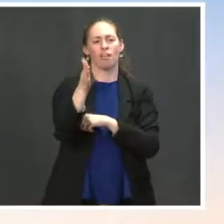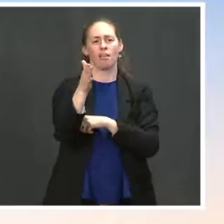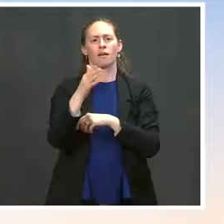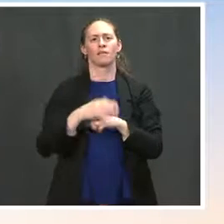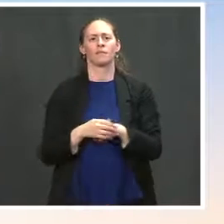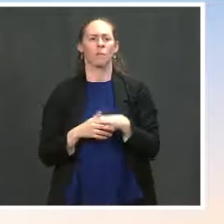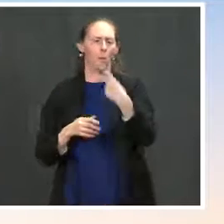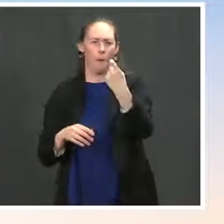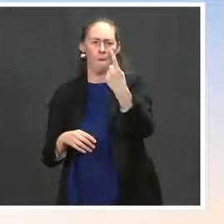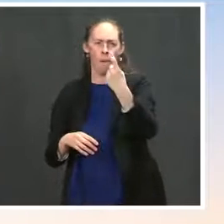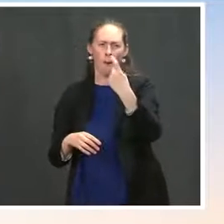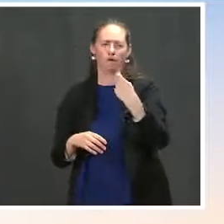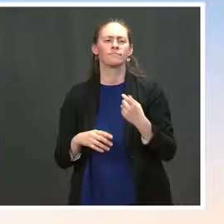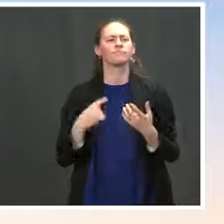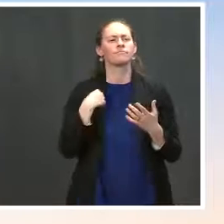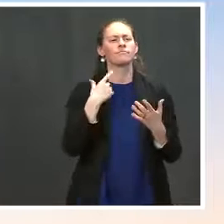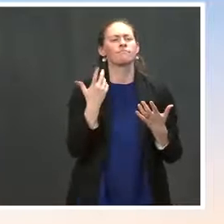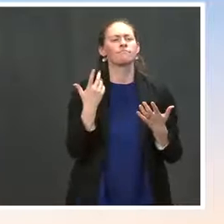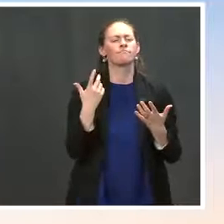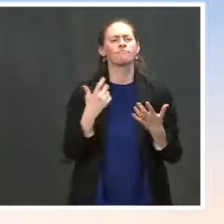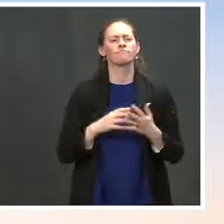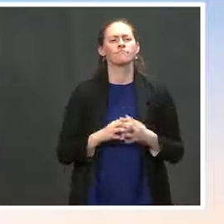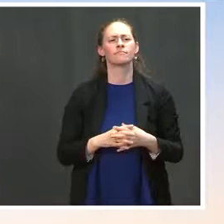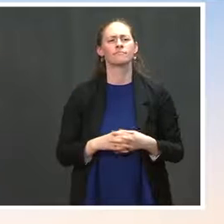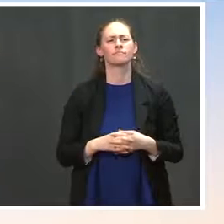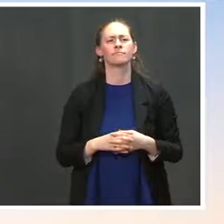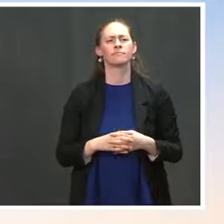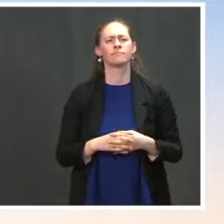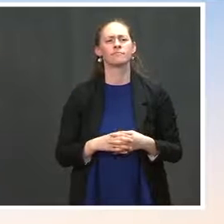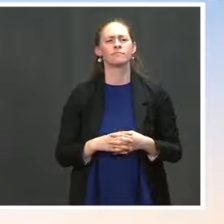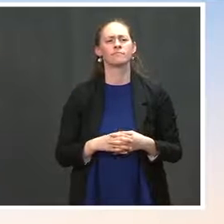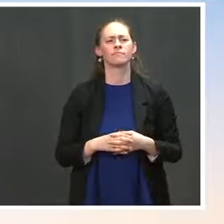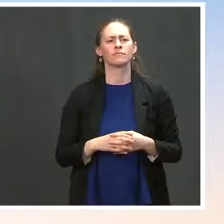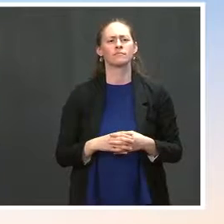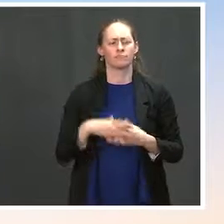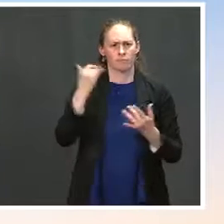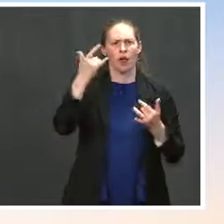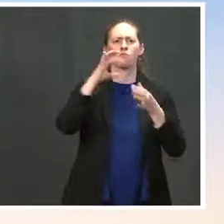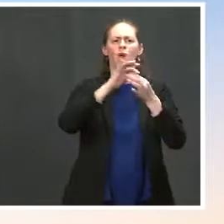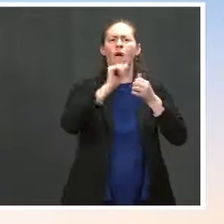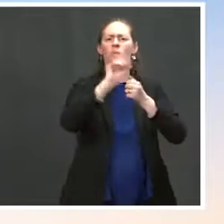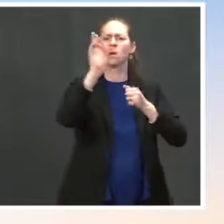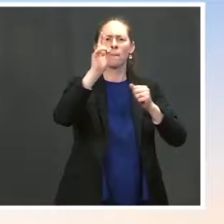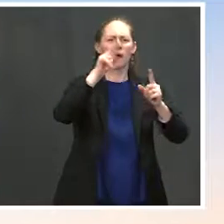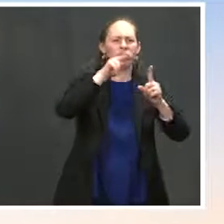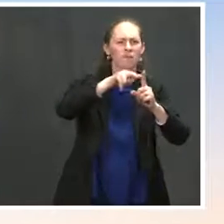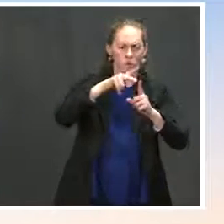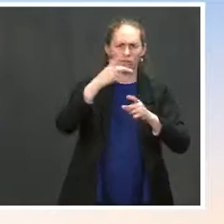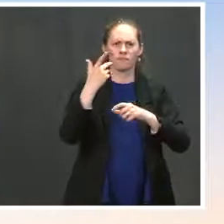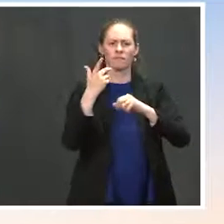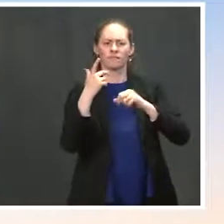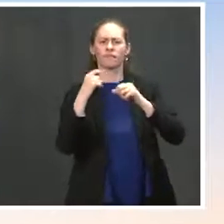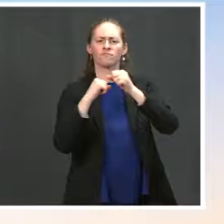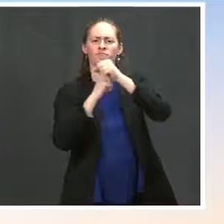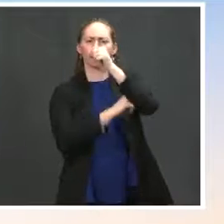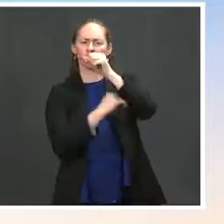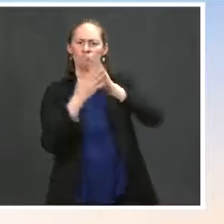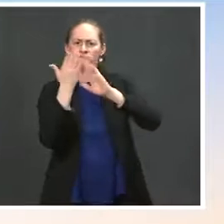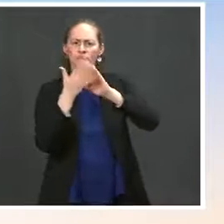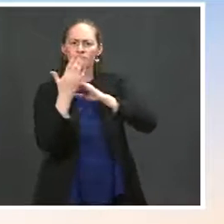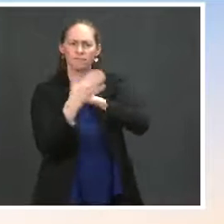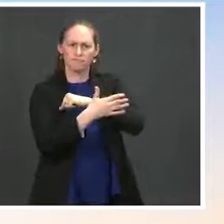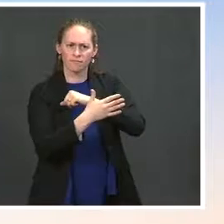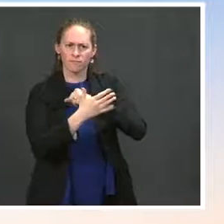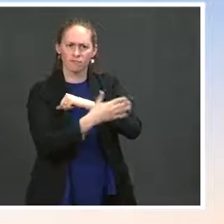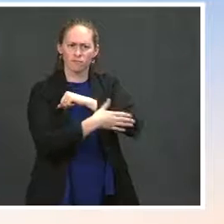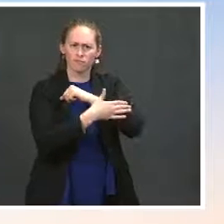your response to the initial overtures from Republicans on the infrastructure package. You said you do see that as a good faith effort. It's roughly a quarter of the size top